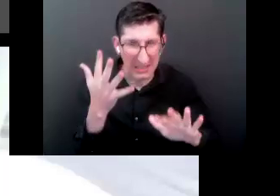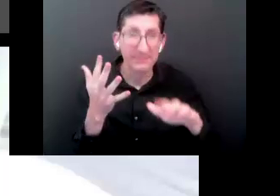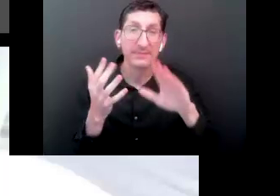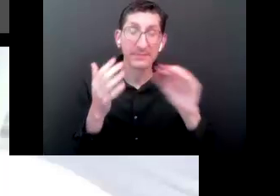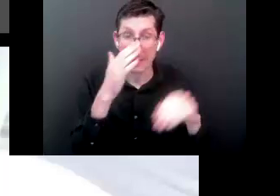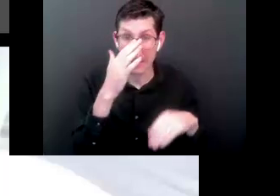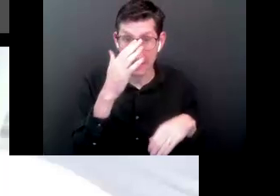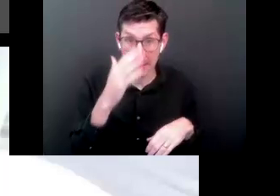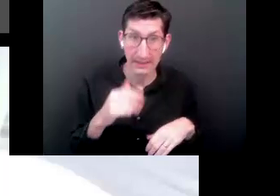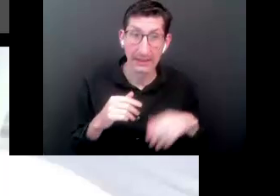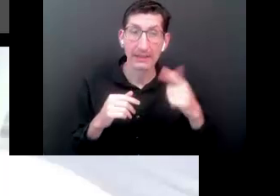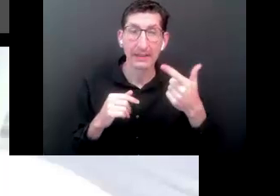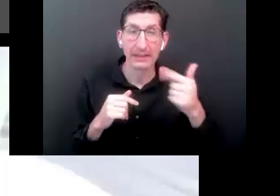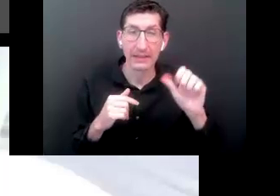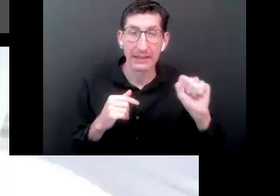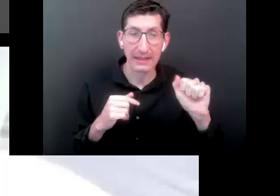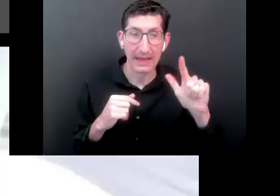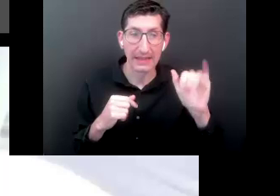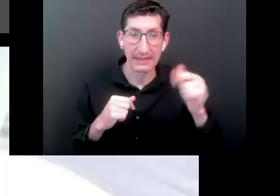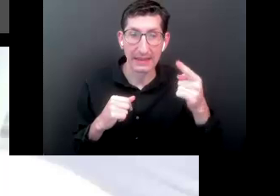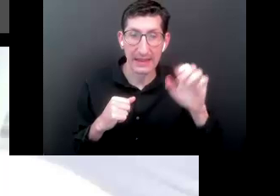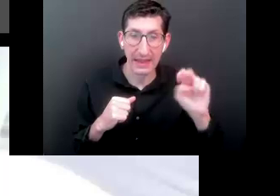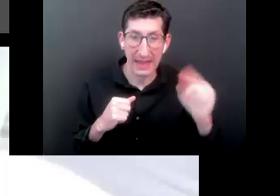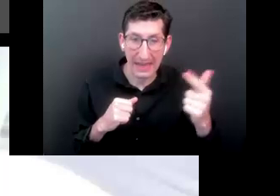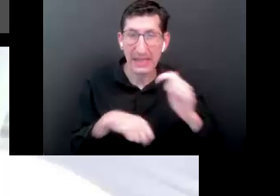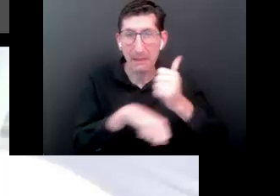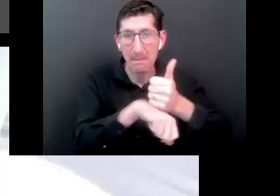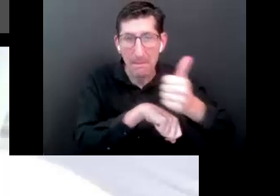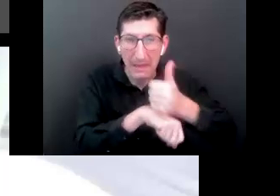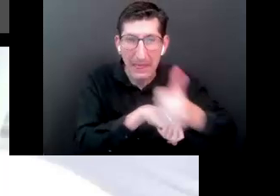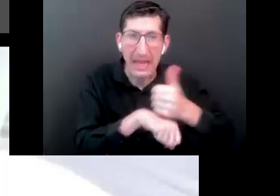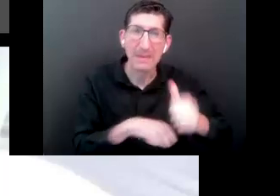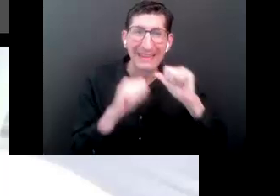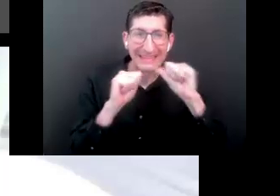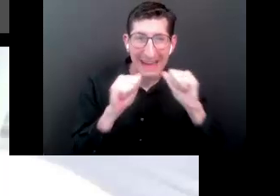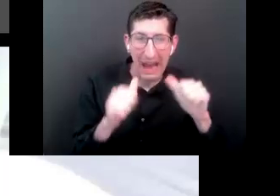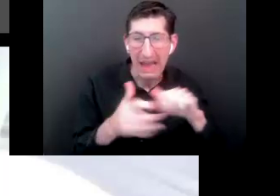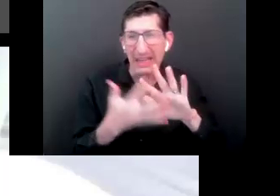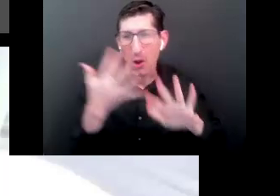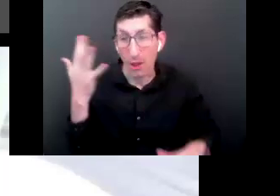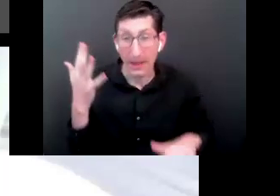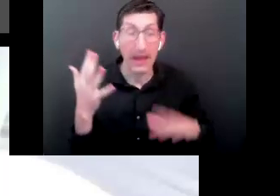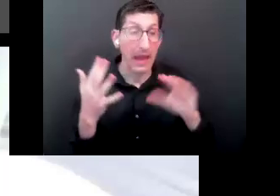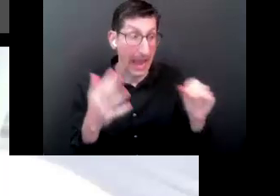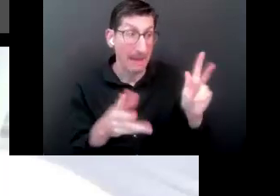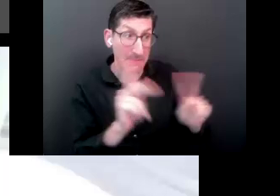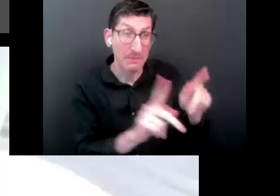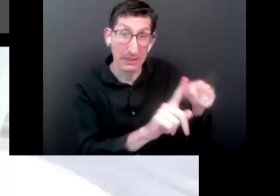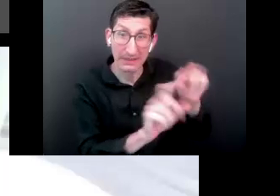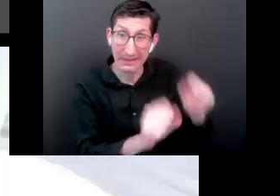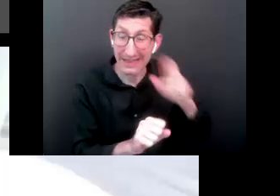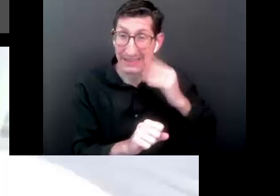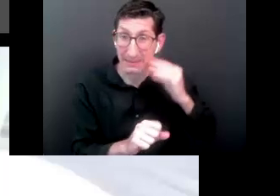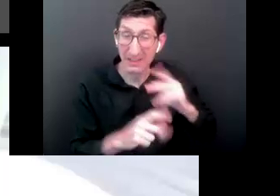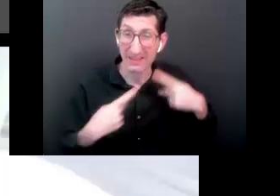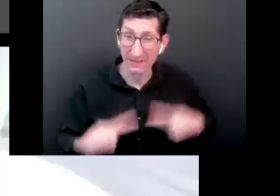gaslighting, denying, minimizing, blaming scenario where people can literally be hurt, physically hurt, and somehow convince themselves